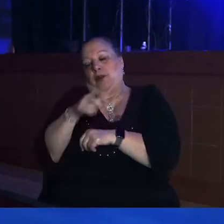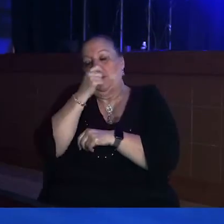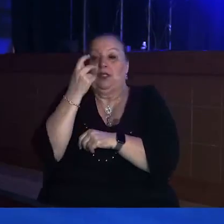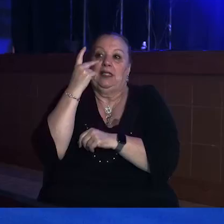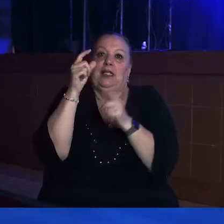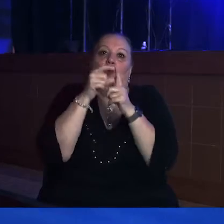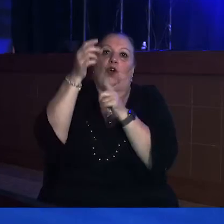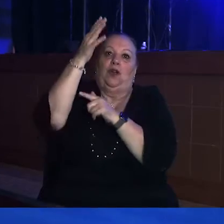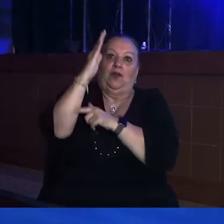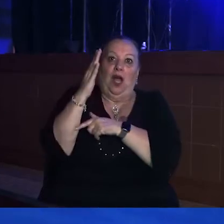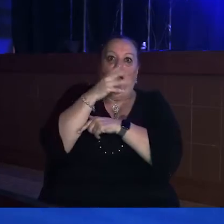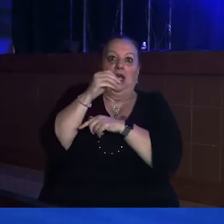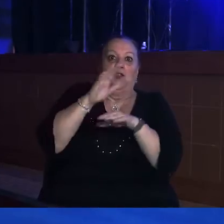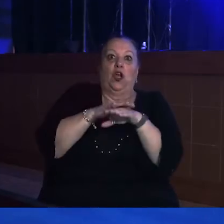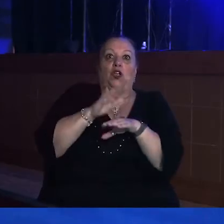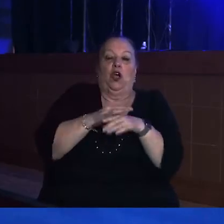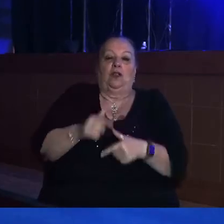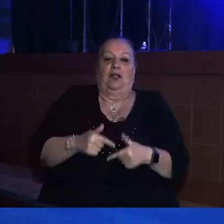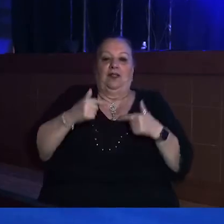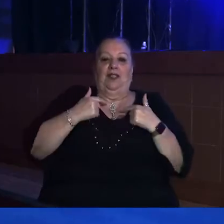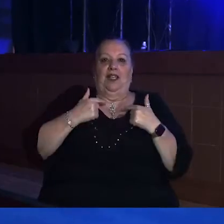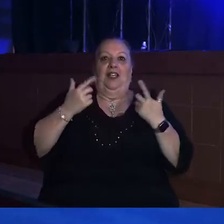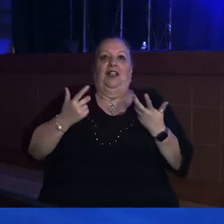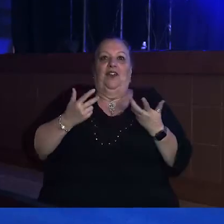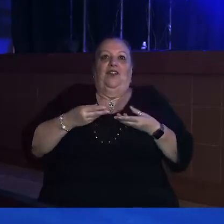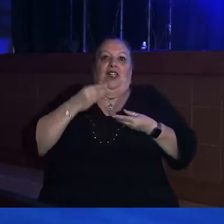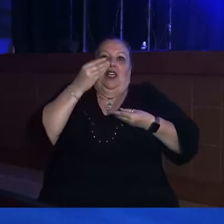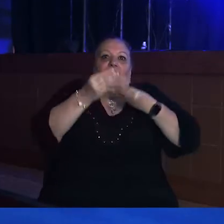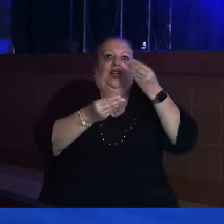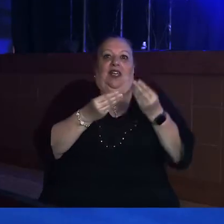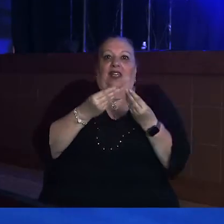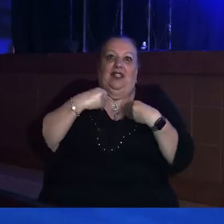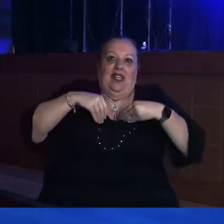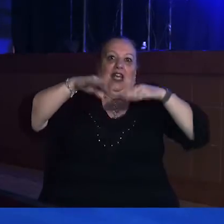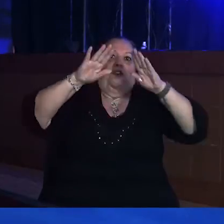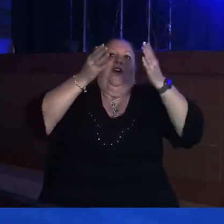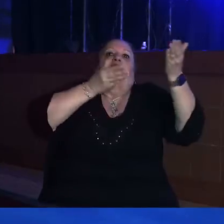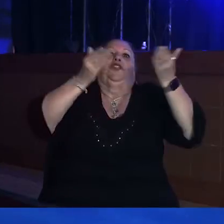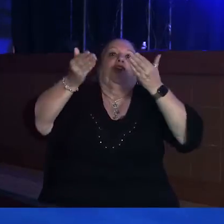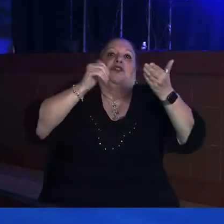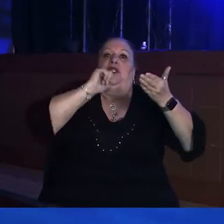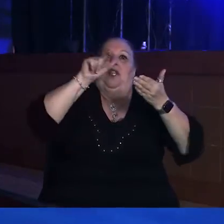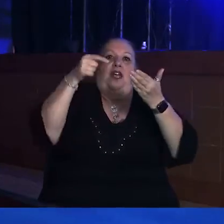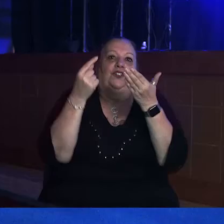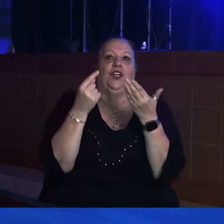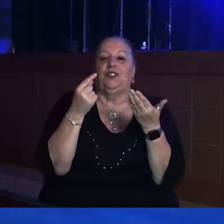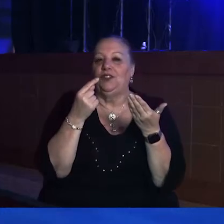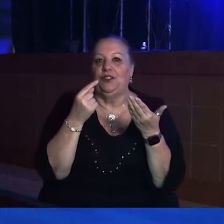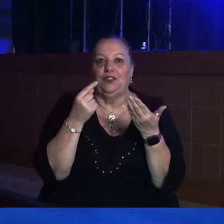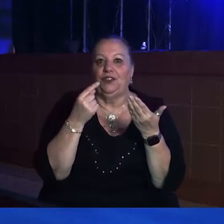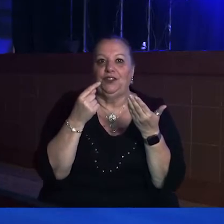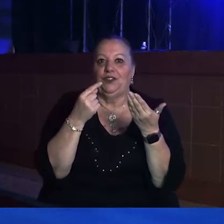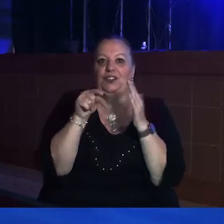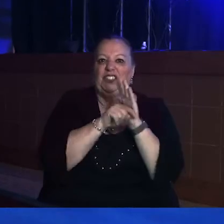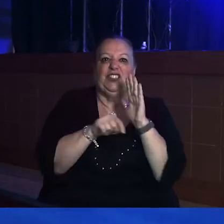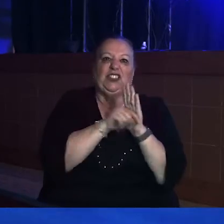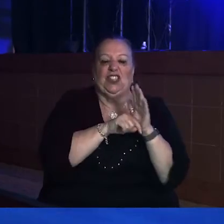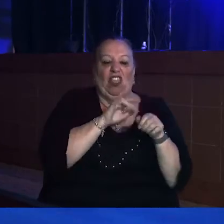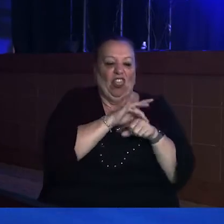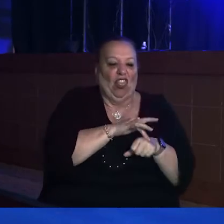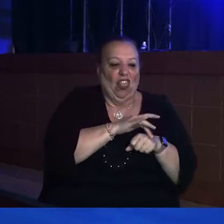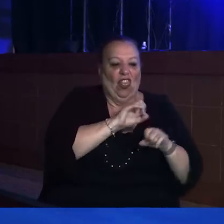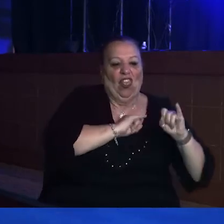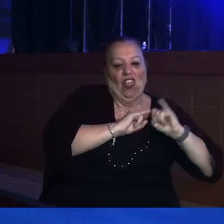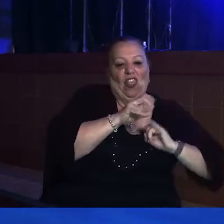called to live a life of giving and sacrifice and service, and not just narcissistic, self-absorbed life.